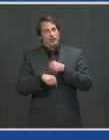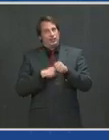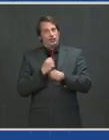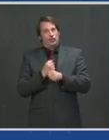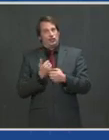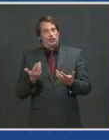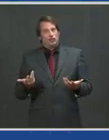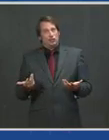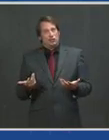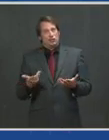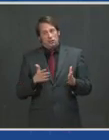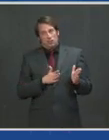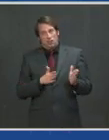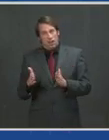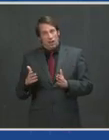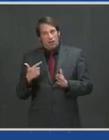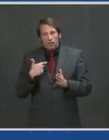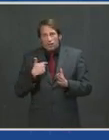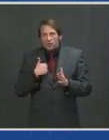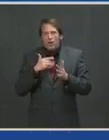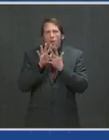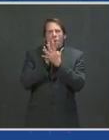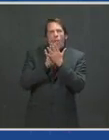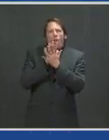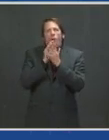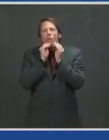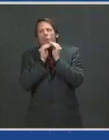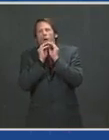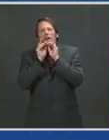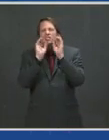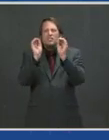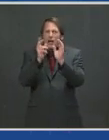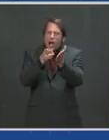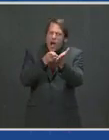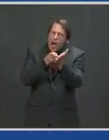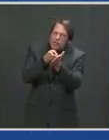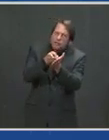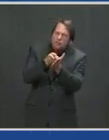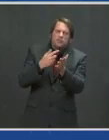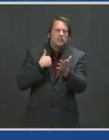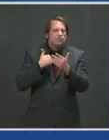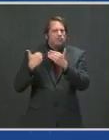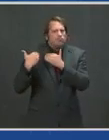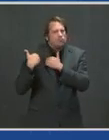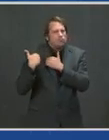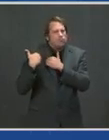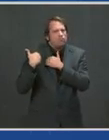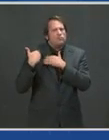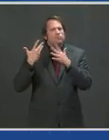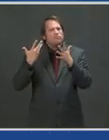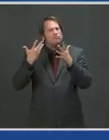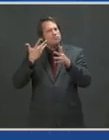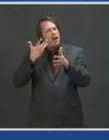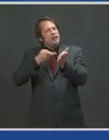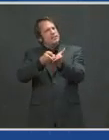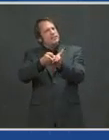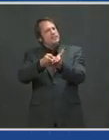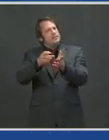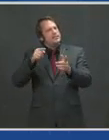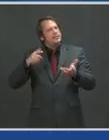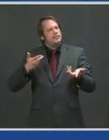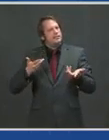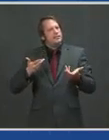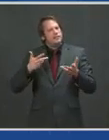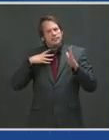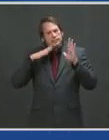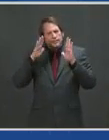it's fiscally responsible, and it pays for what we need and reduces the debt over the long haul. And by